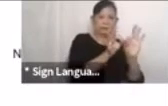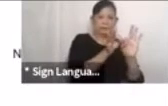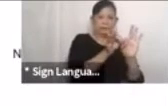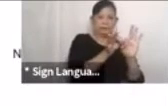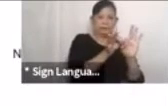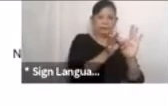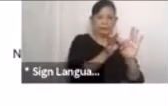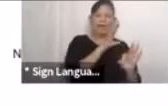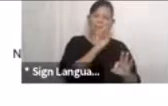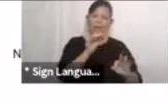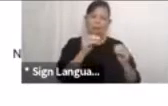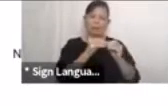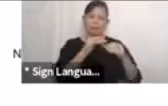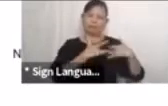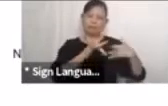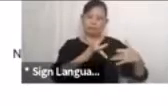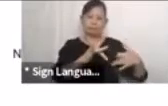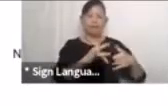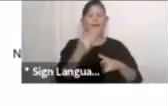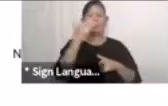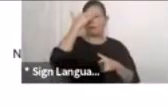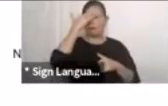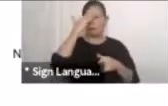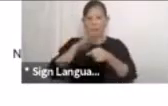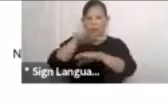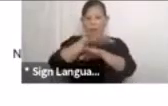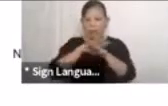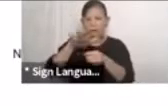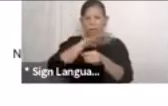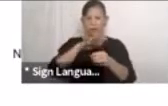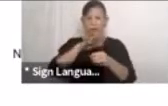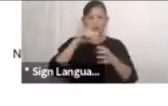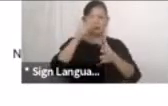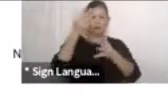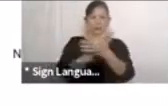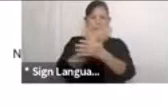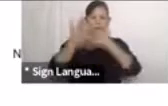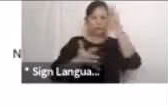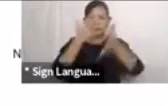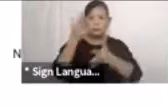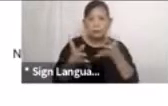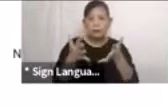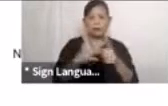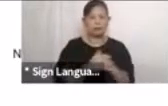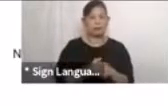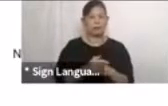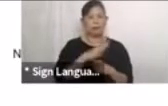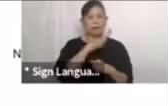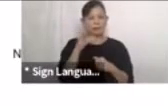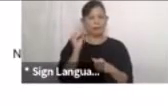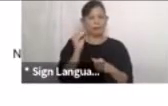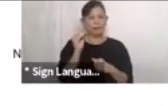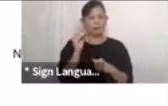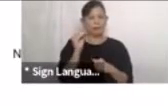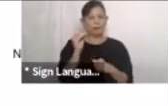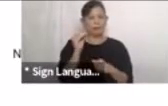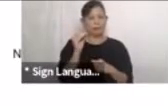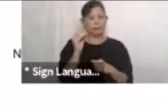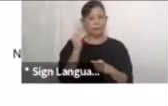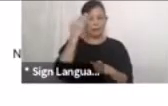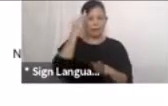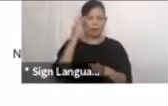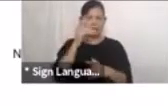more sensitized and they'll become more familiar around the new signs. And also they'll be more familiarized with the